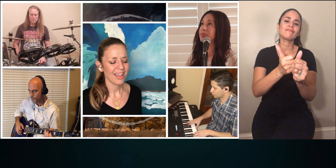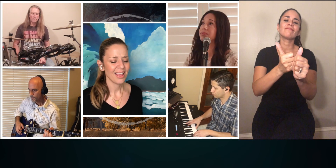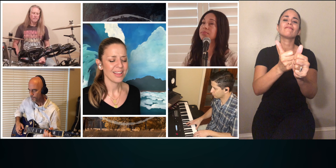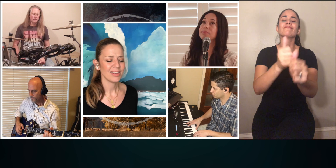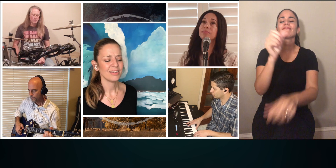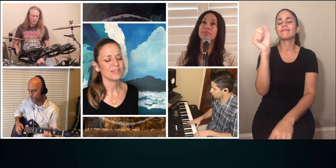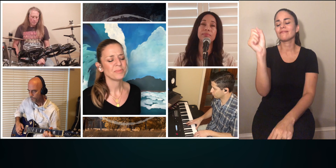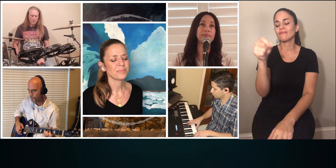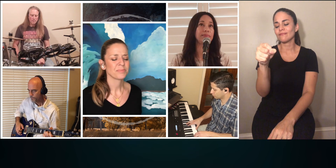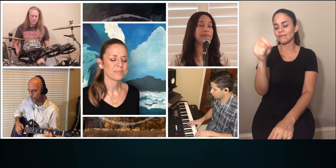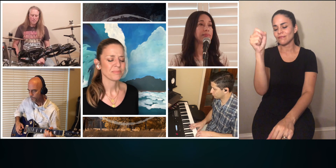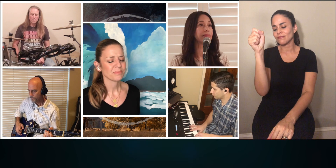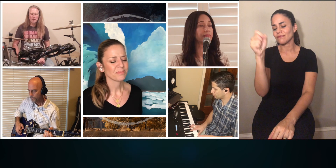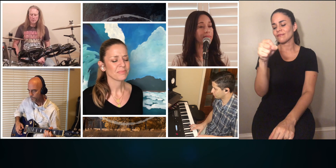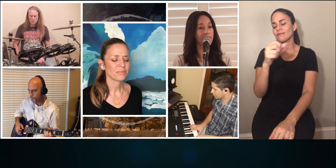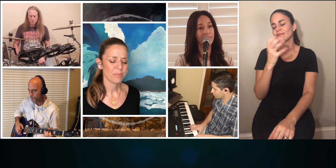I.